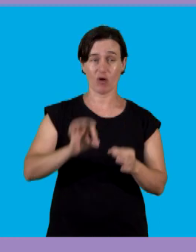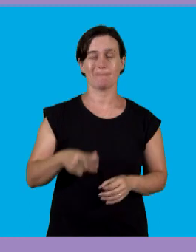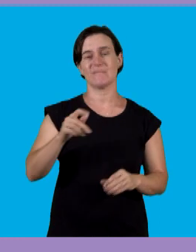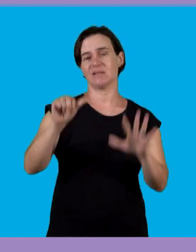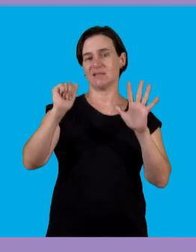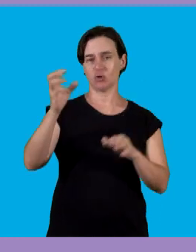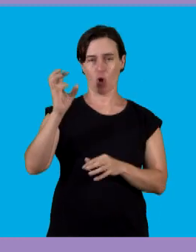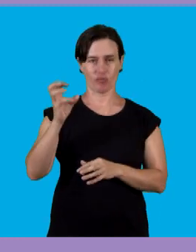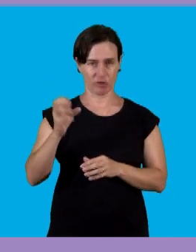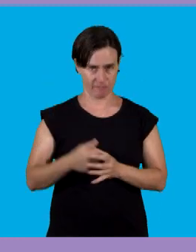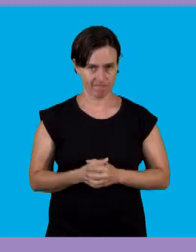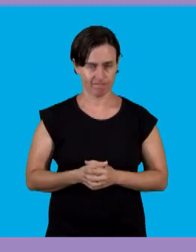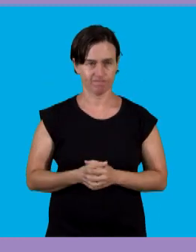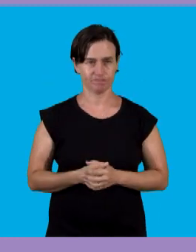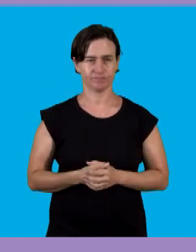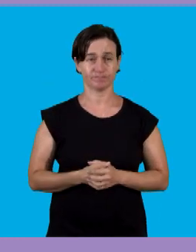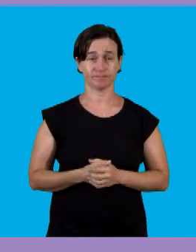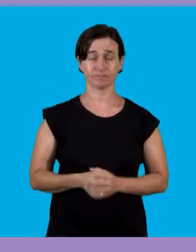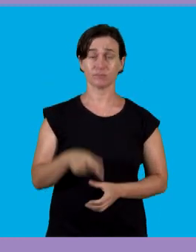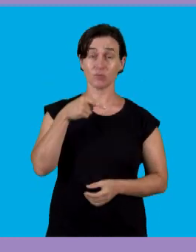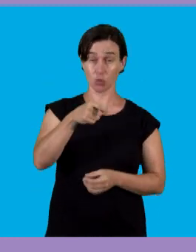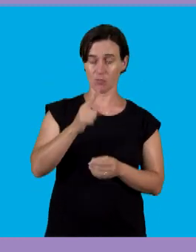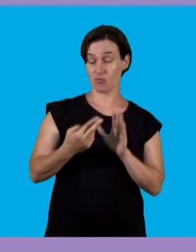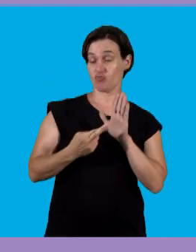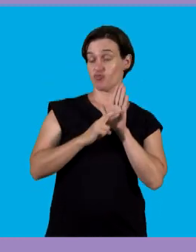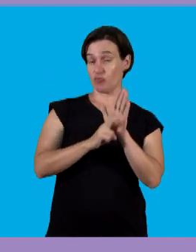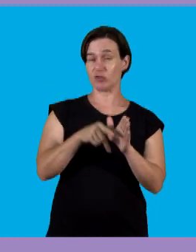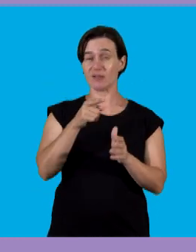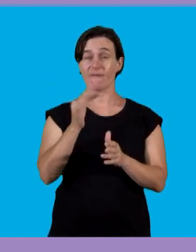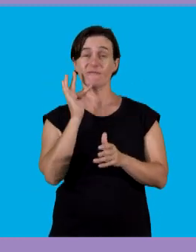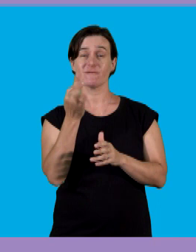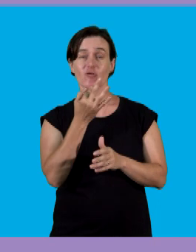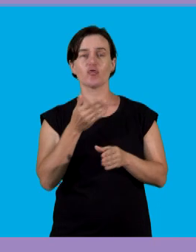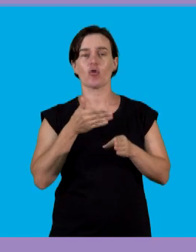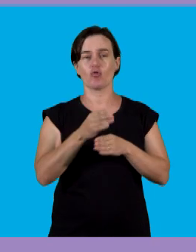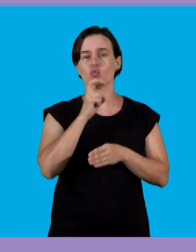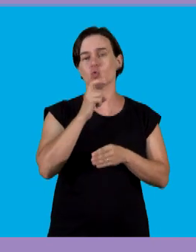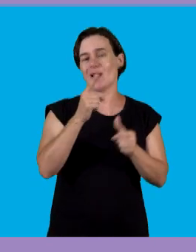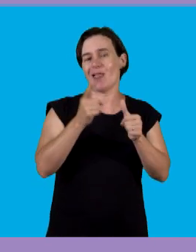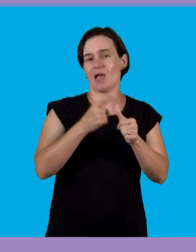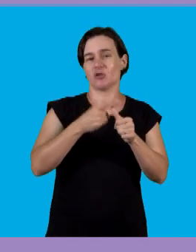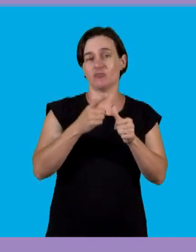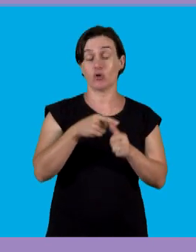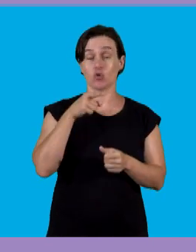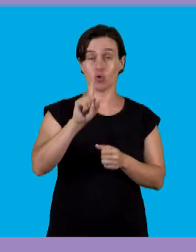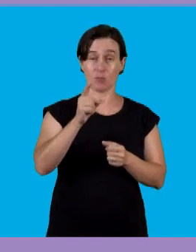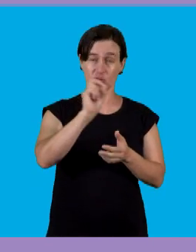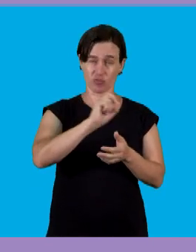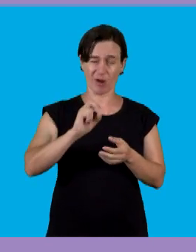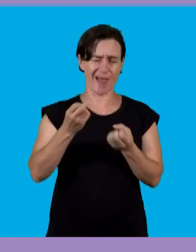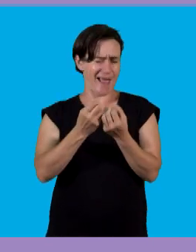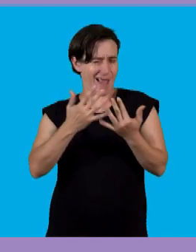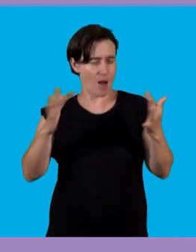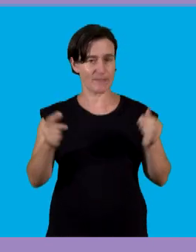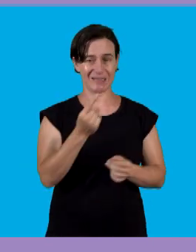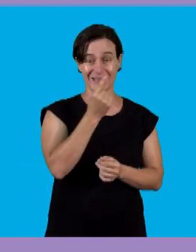6 oranges. Firstly, represent these fruits algebraically and write down how many of